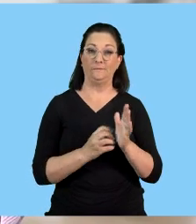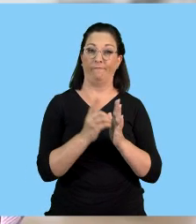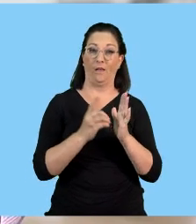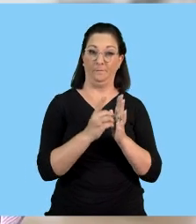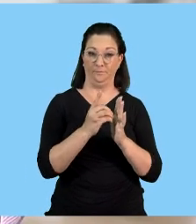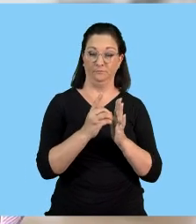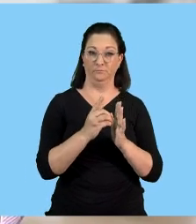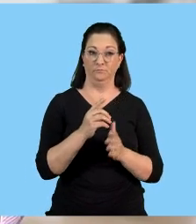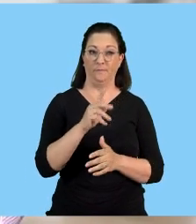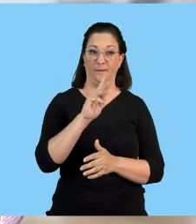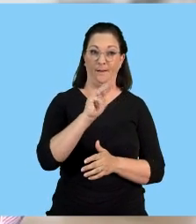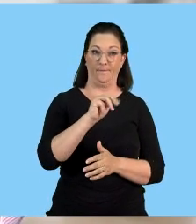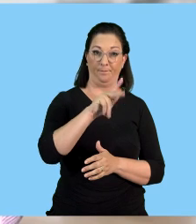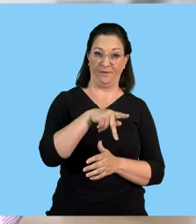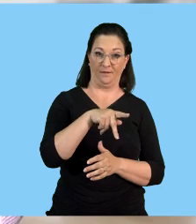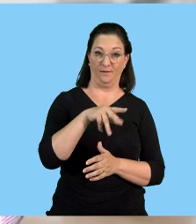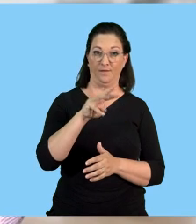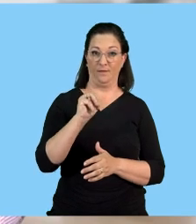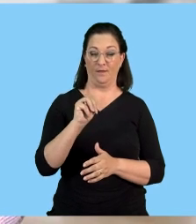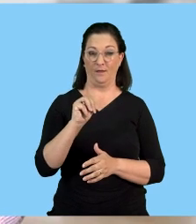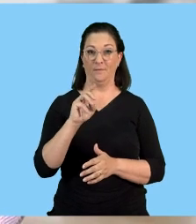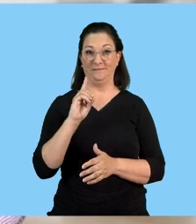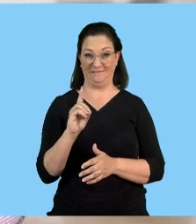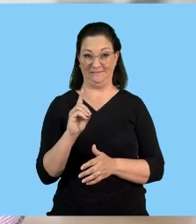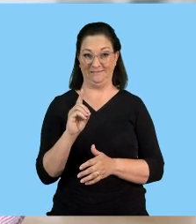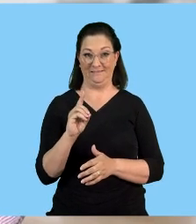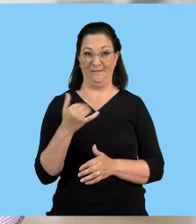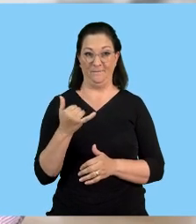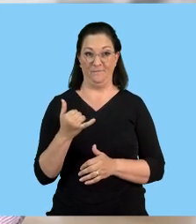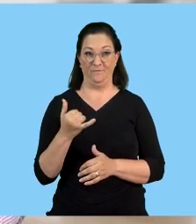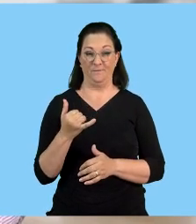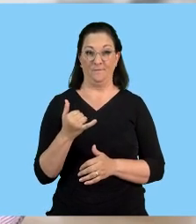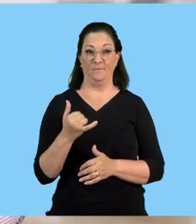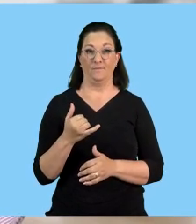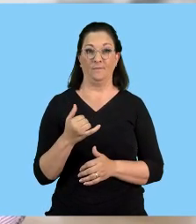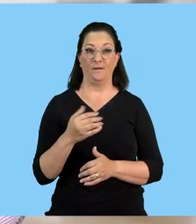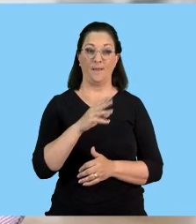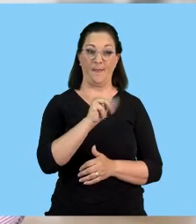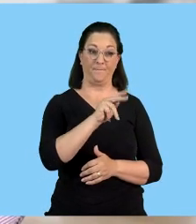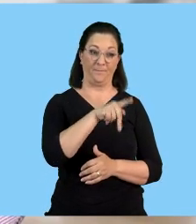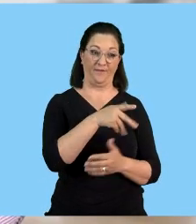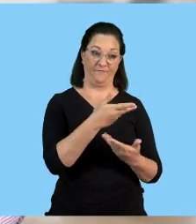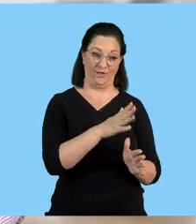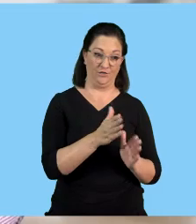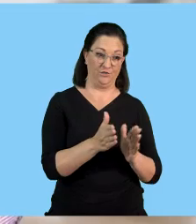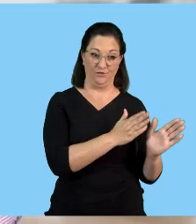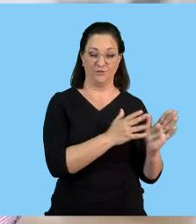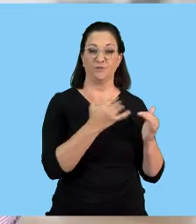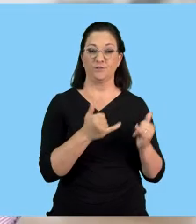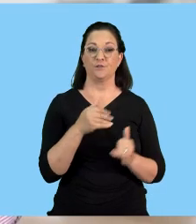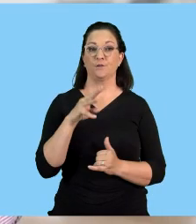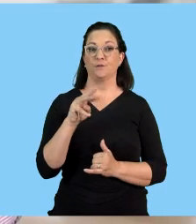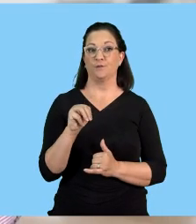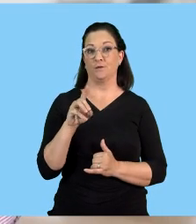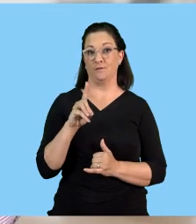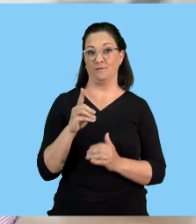say that we've got MP, MD, and PD. So we are done with MP, which was our market penetration. So now we're doing